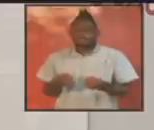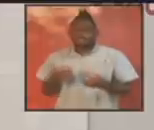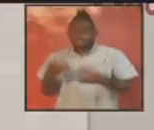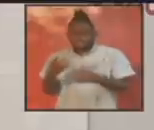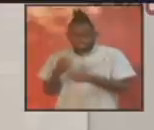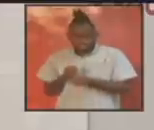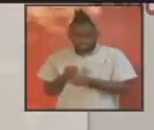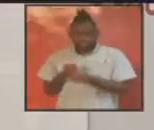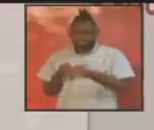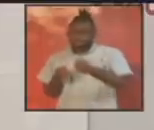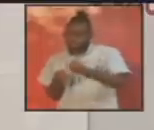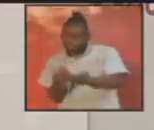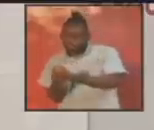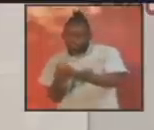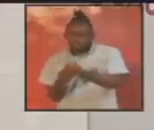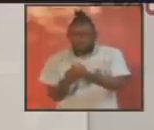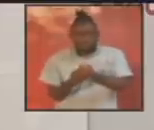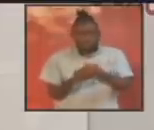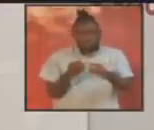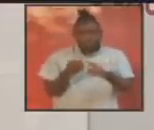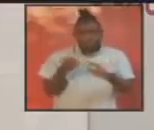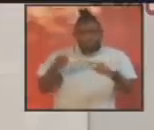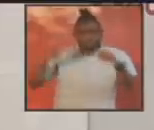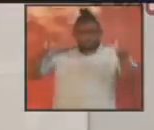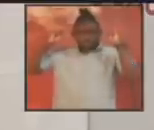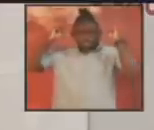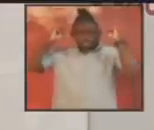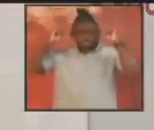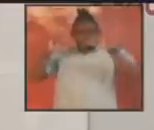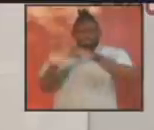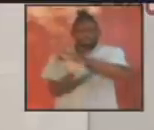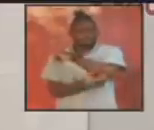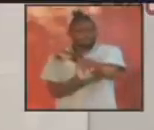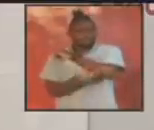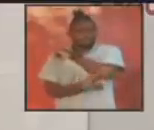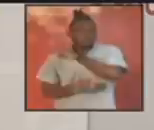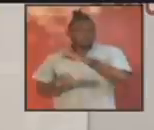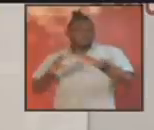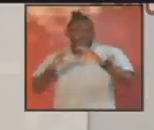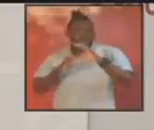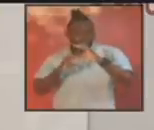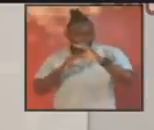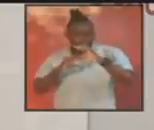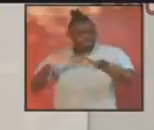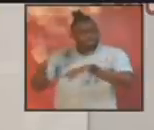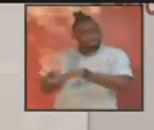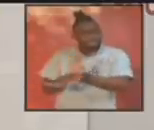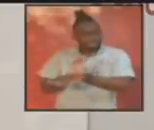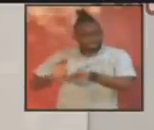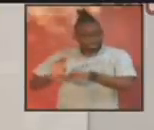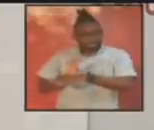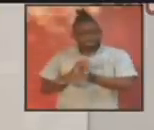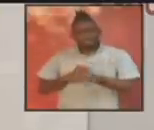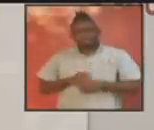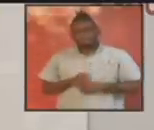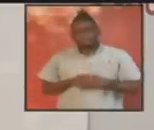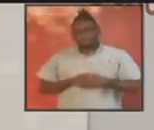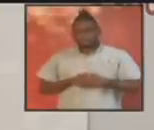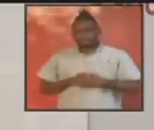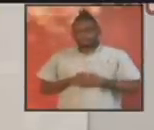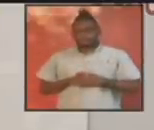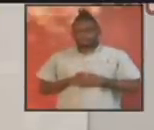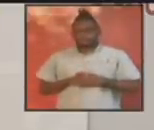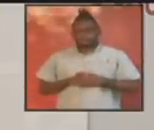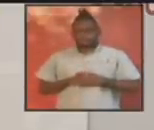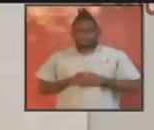of the Ministry of Foreign and CARICOM Affairs as the COVID-19 vaccine